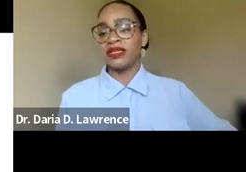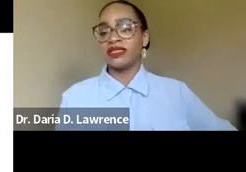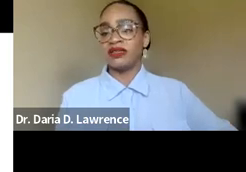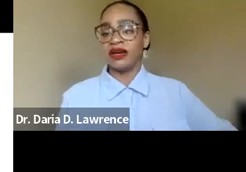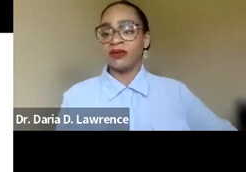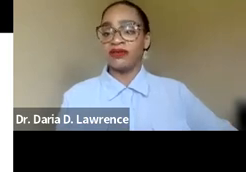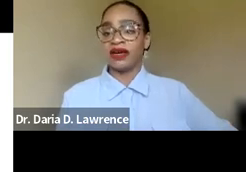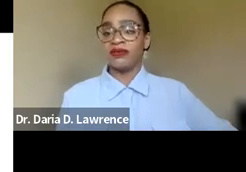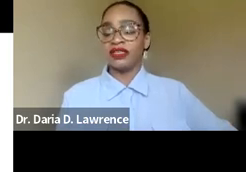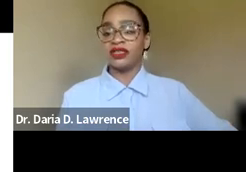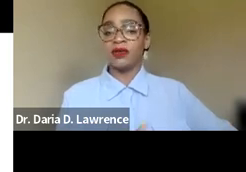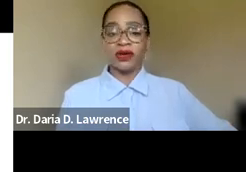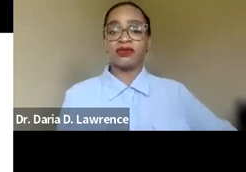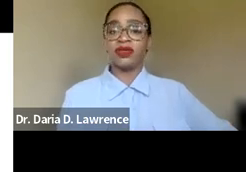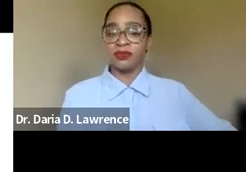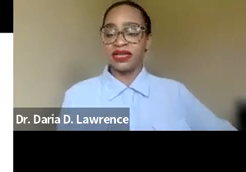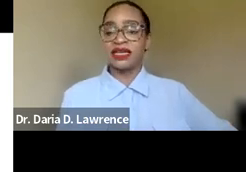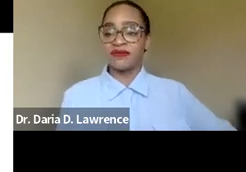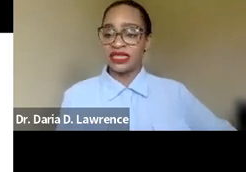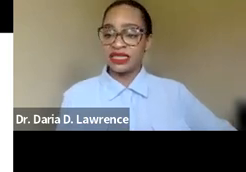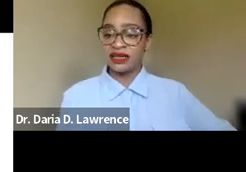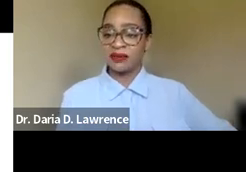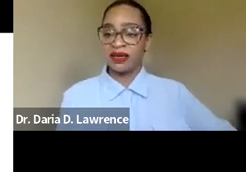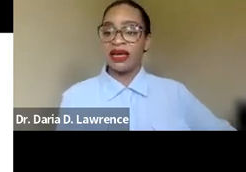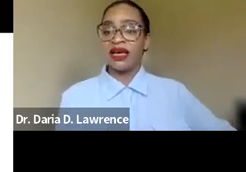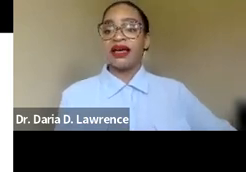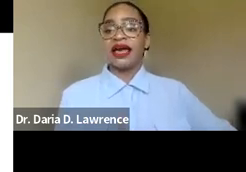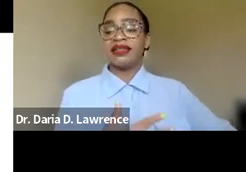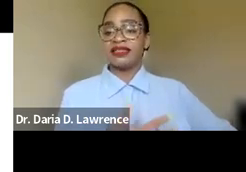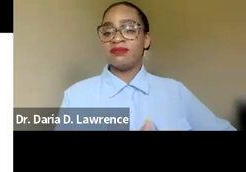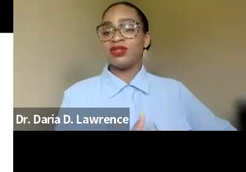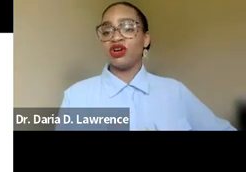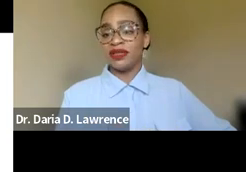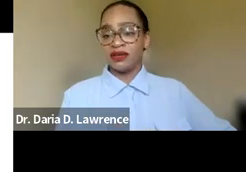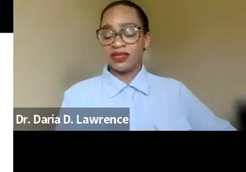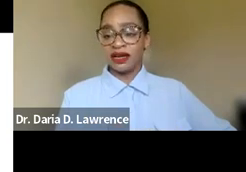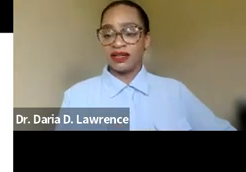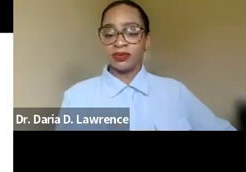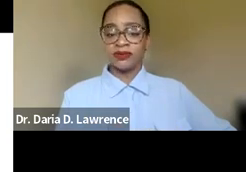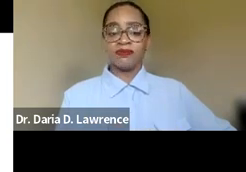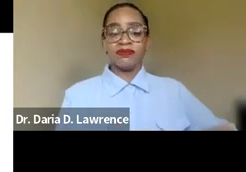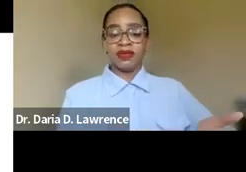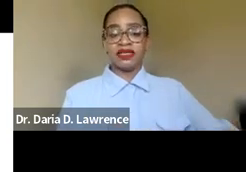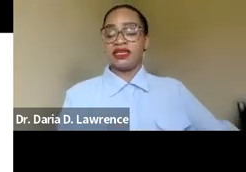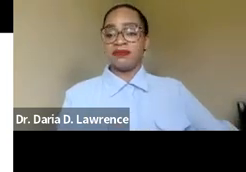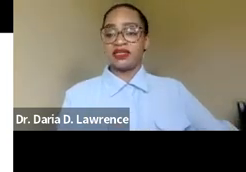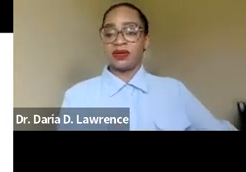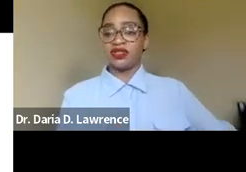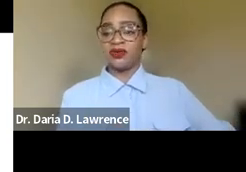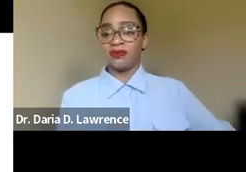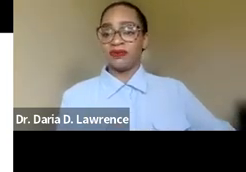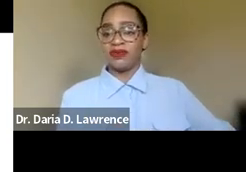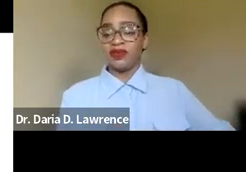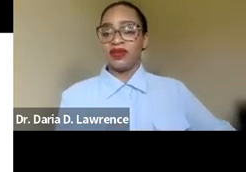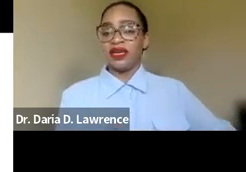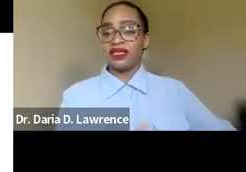and requested a reevaluation, we went through with the process of assessing him. And the team determined that he was not eligible because he had missed so much